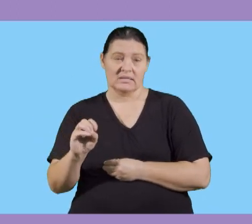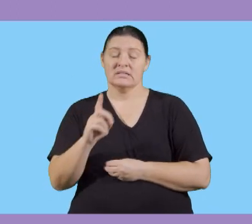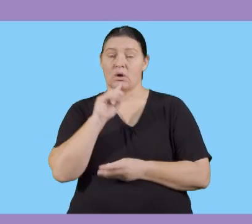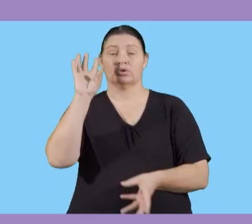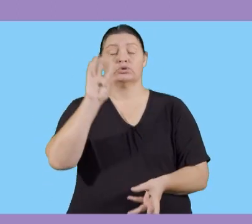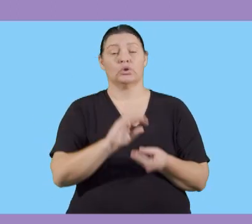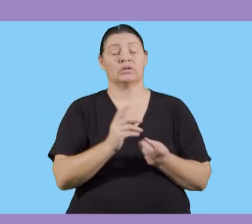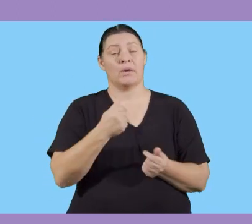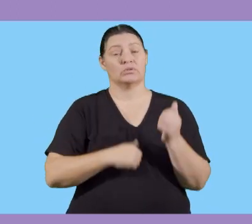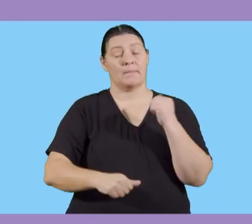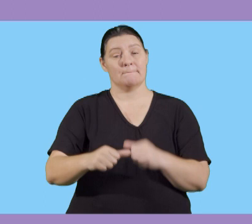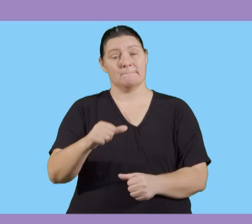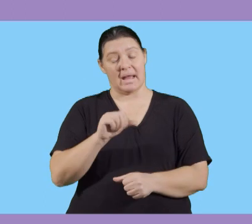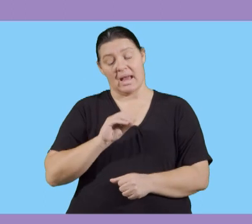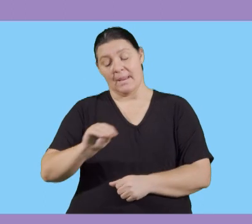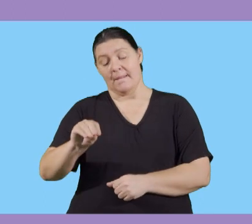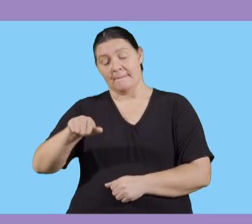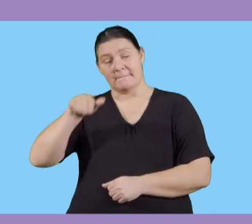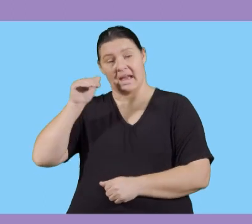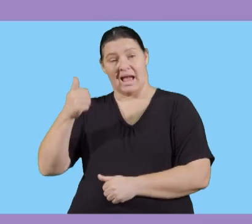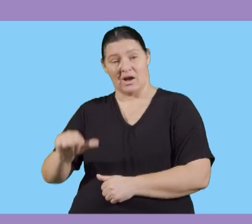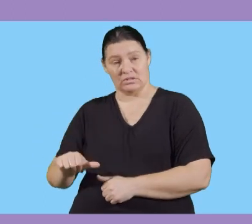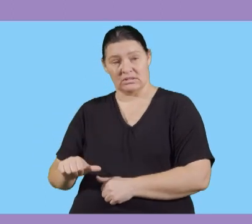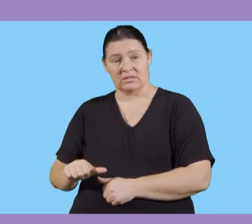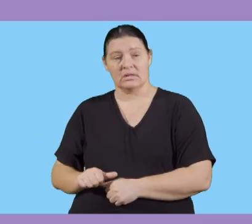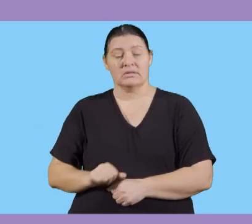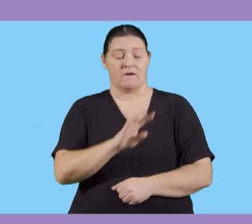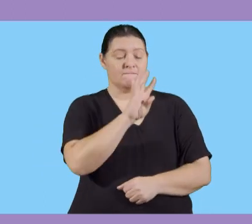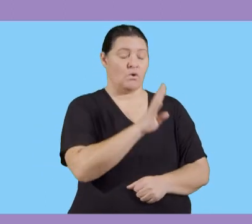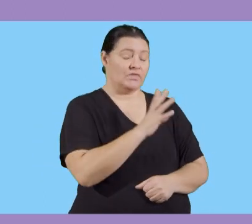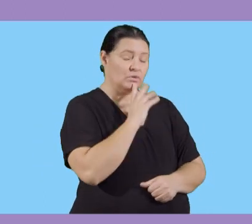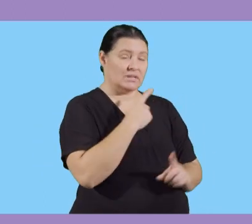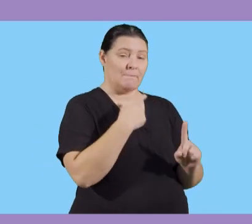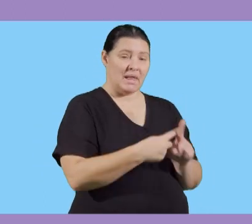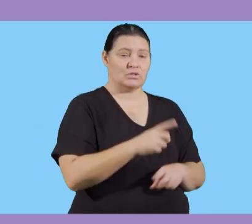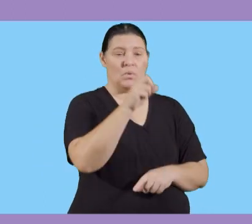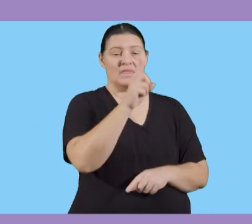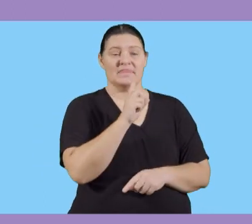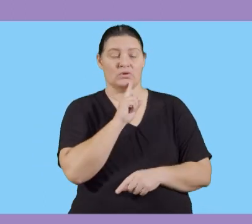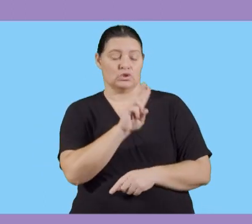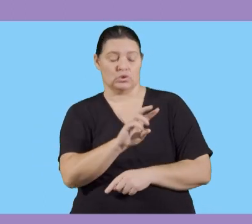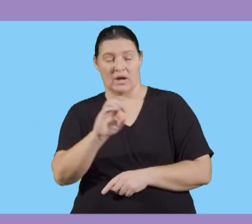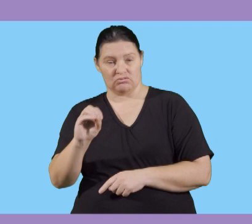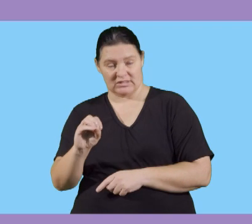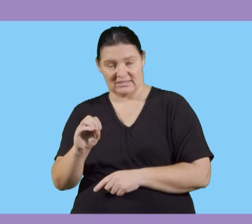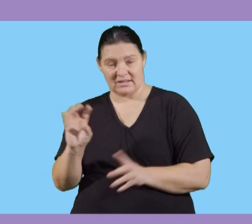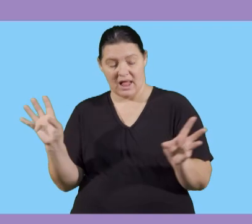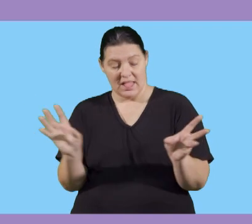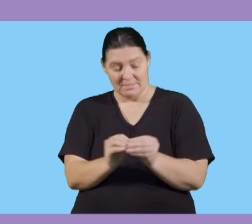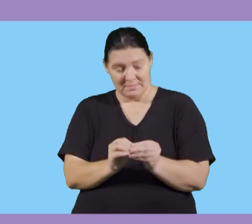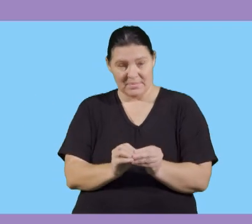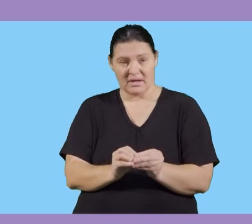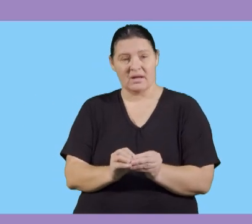amount that she will have in her bank account, that's going to be the 4,000 that she initially had. And then we are going to add